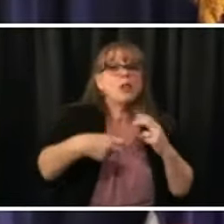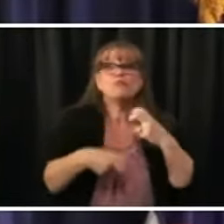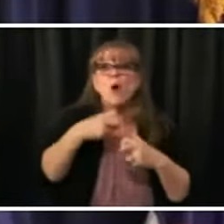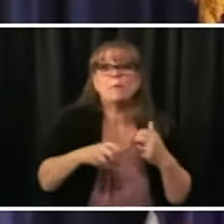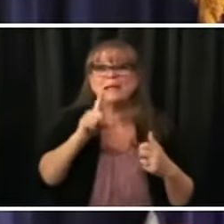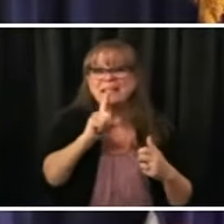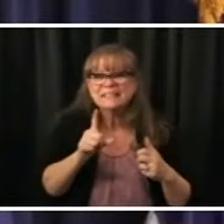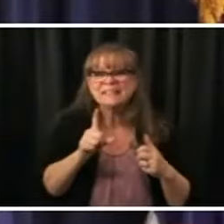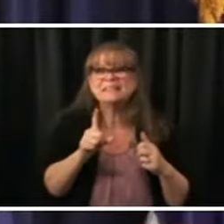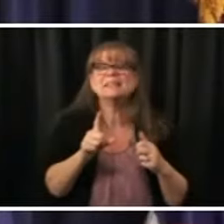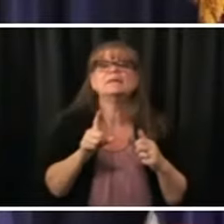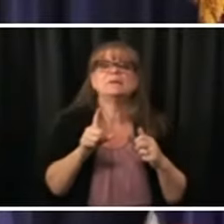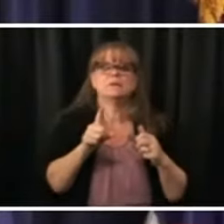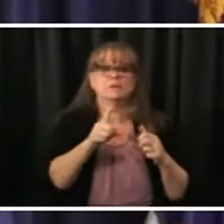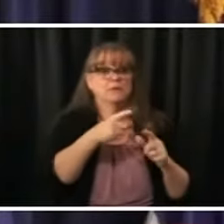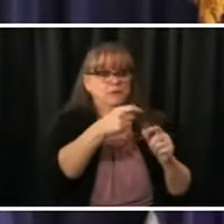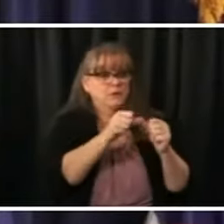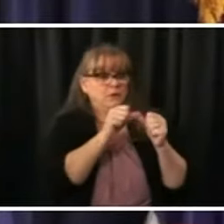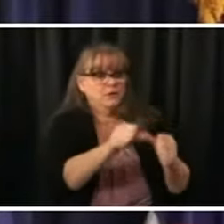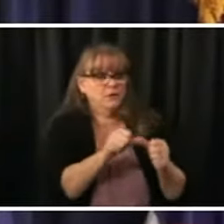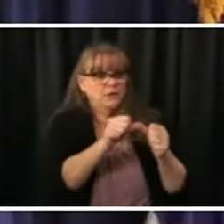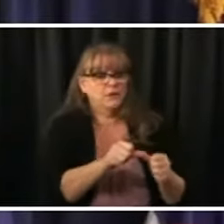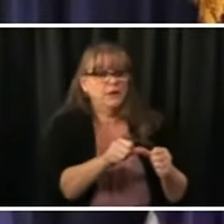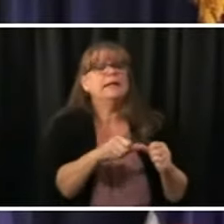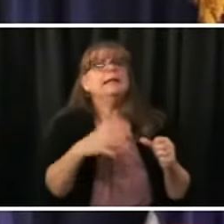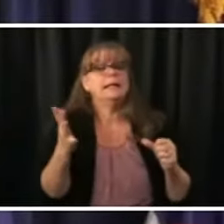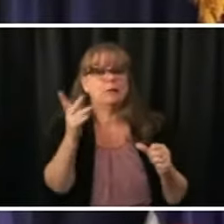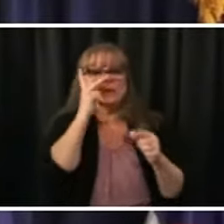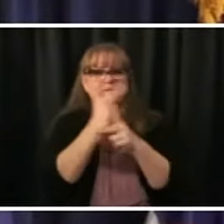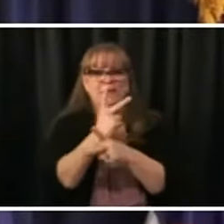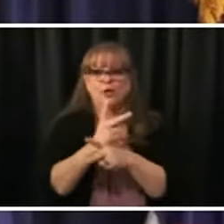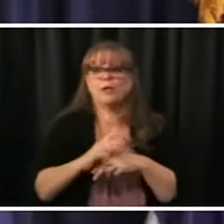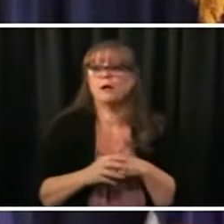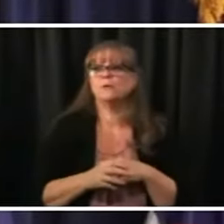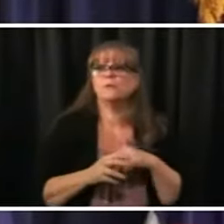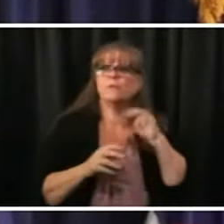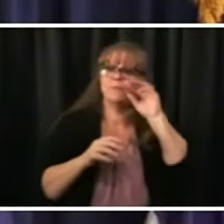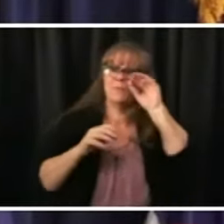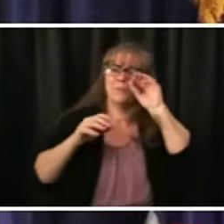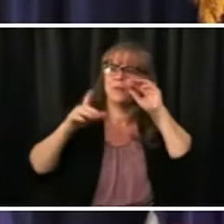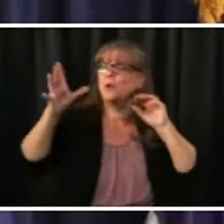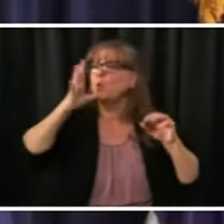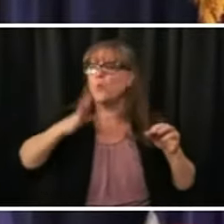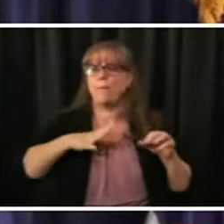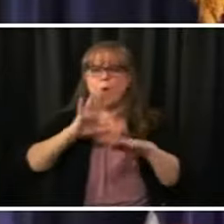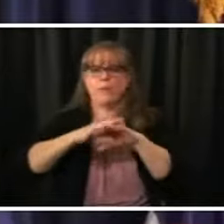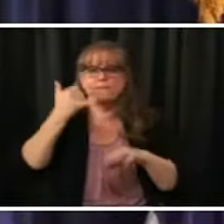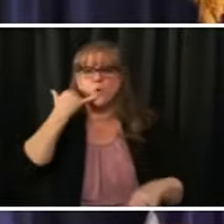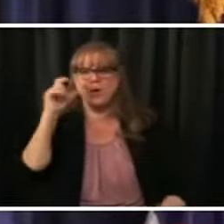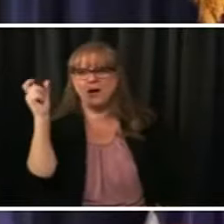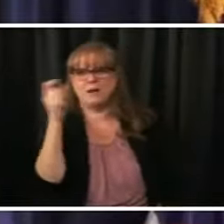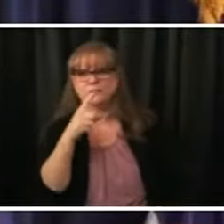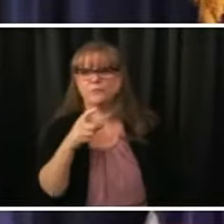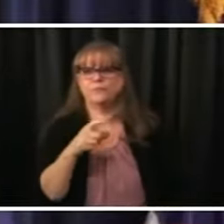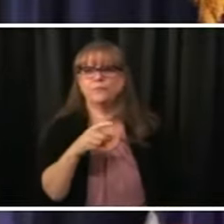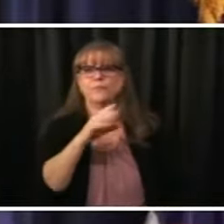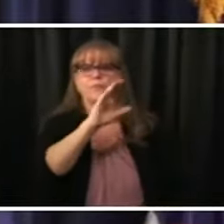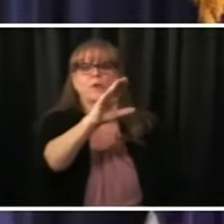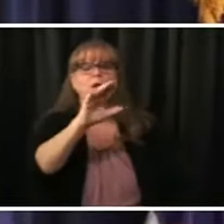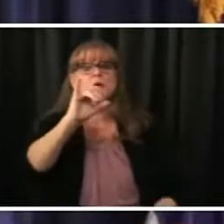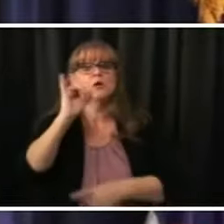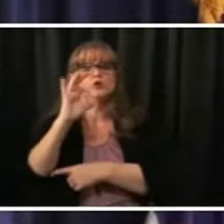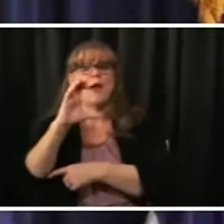From 9 News here. Thanks for the time. So this weekend, Jeffco Public Schools sent out a message to